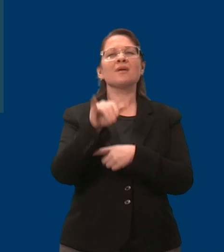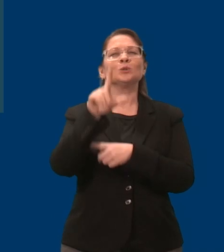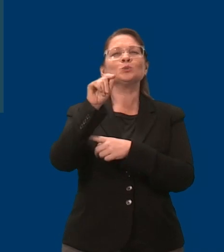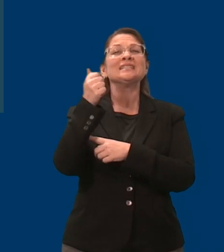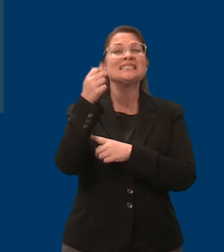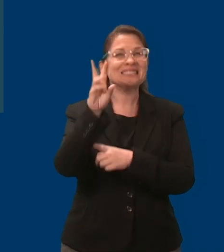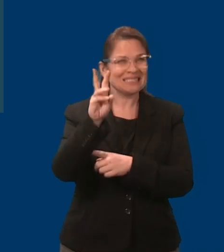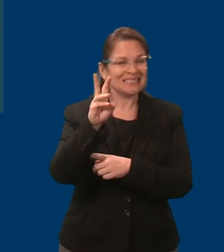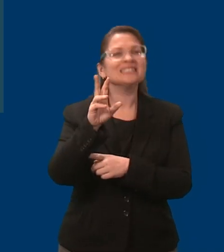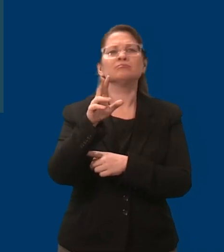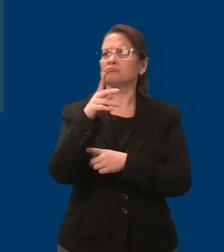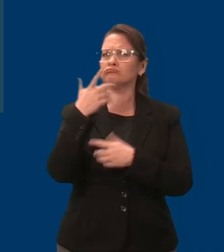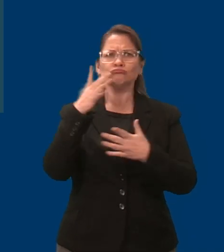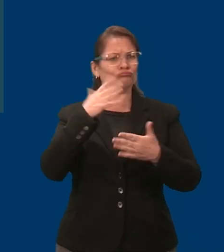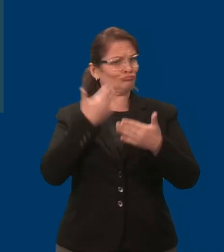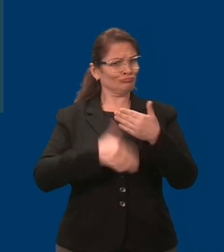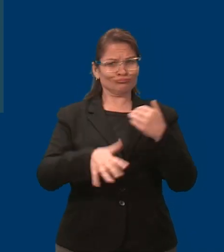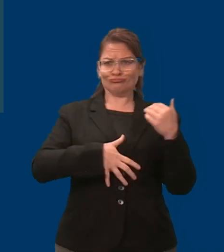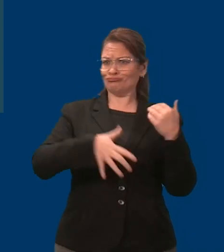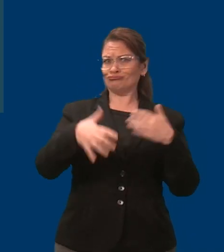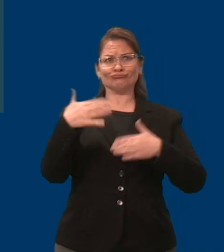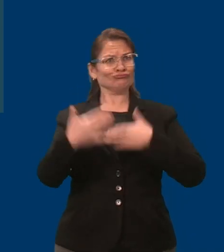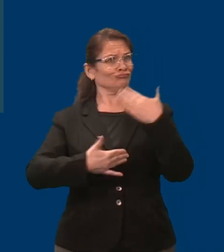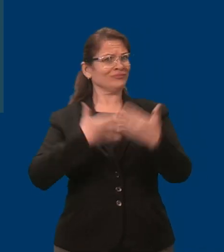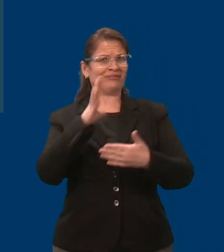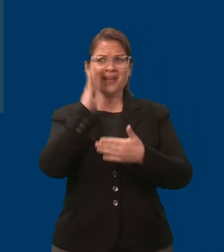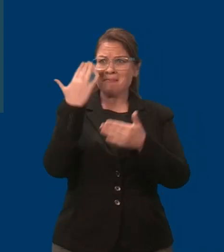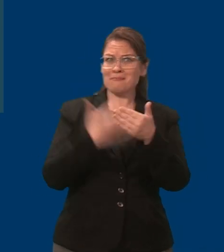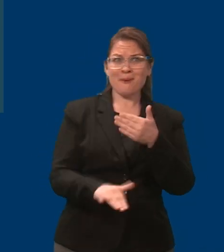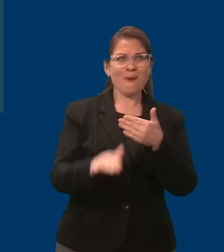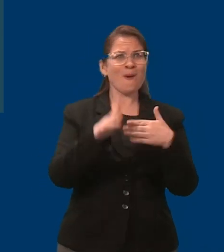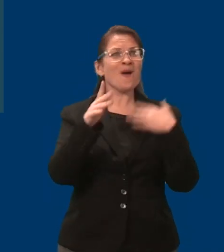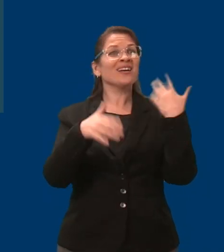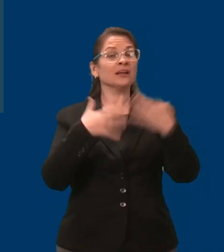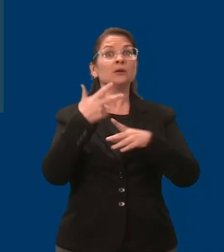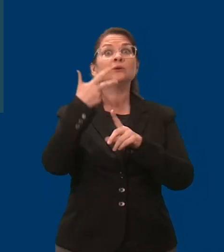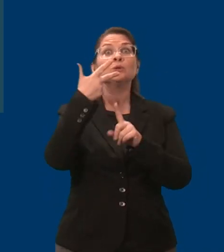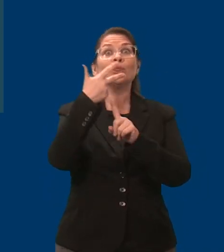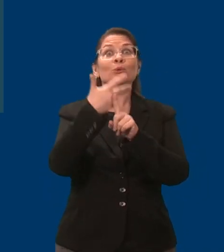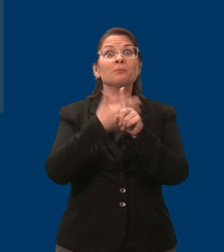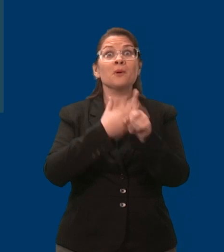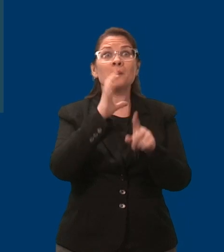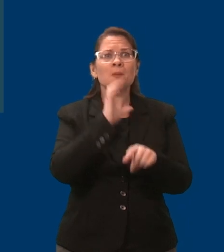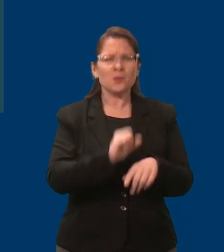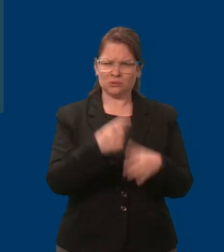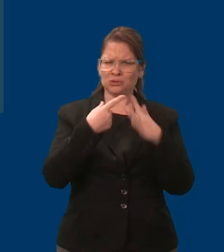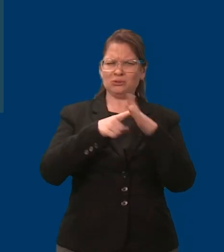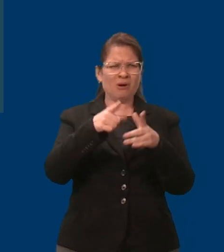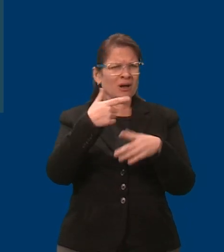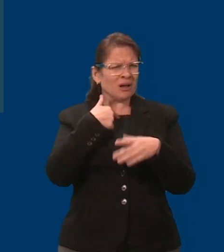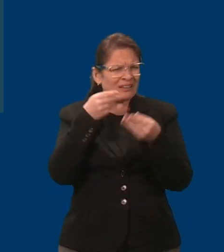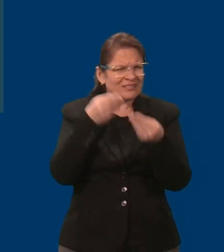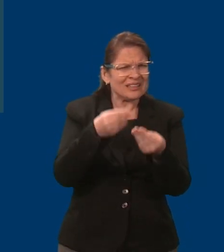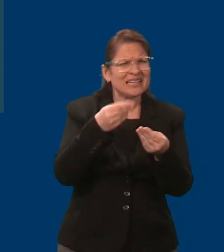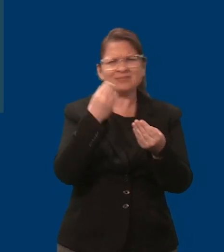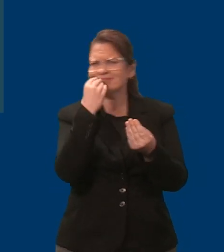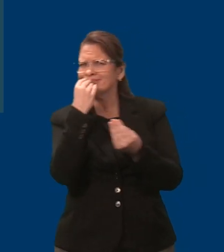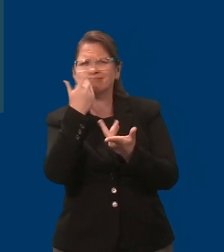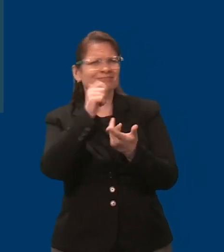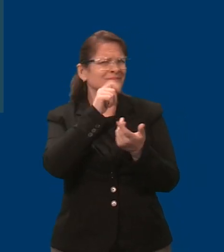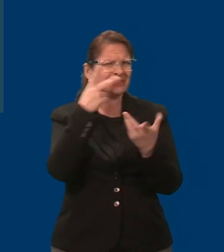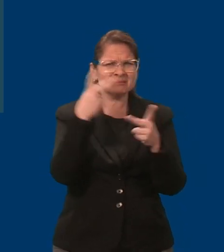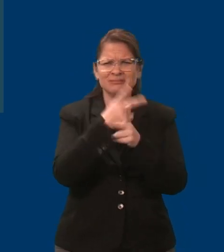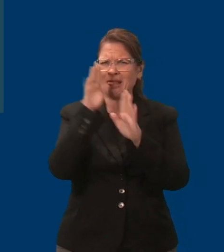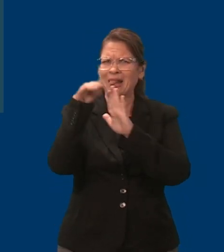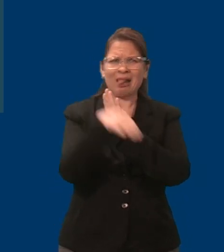Leo turned 3 months, he developed feeding issues. Those issues progressed, and we knew Leo needed help. We knew we needed to see a specialist